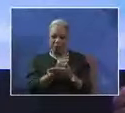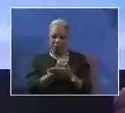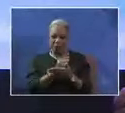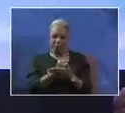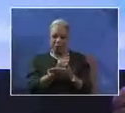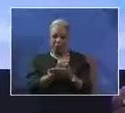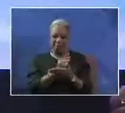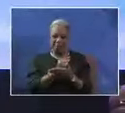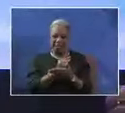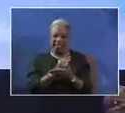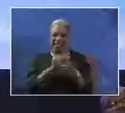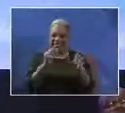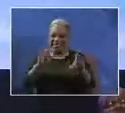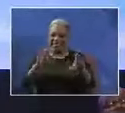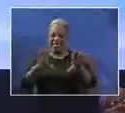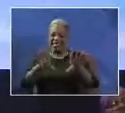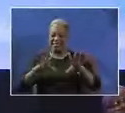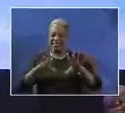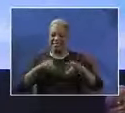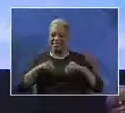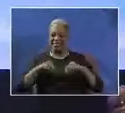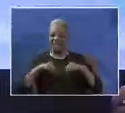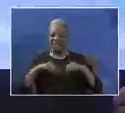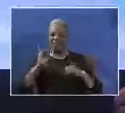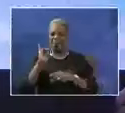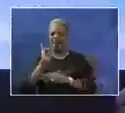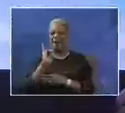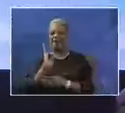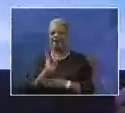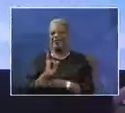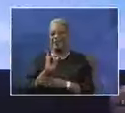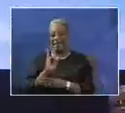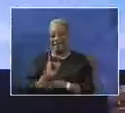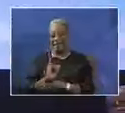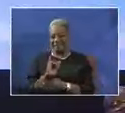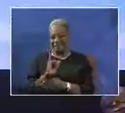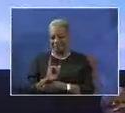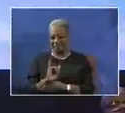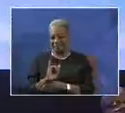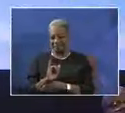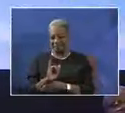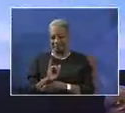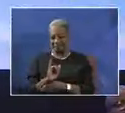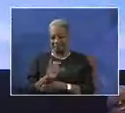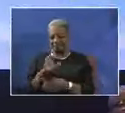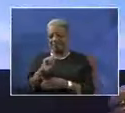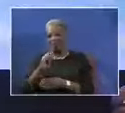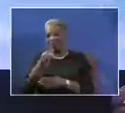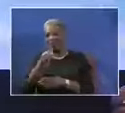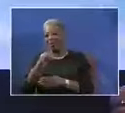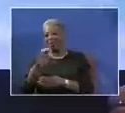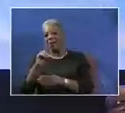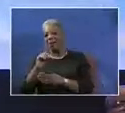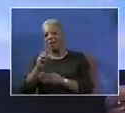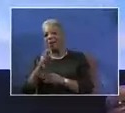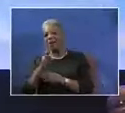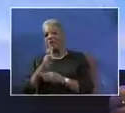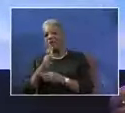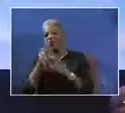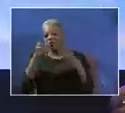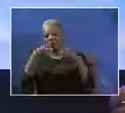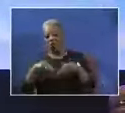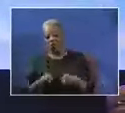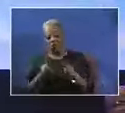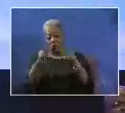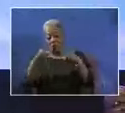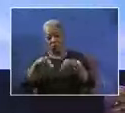current. The river, the Ohio River that is in Louisville, Kentucky, flows to the Mississippi. I don't know